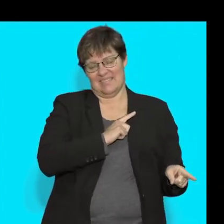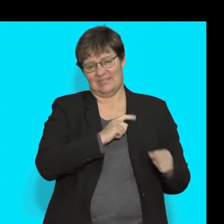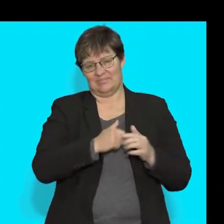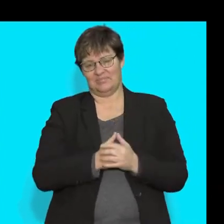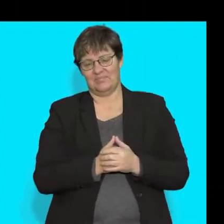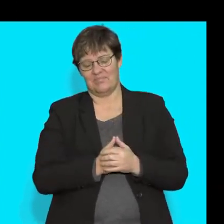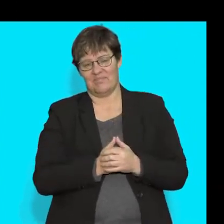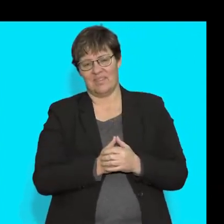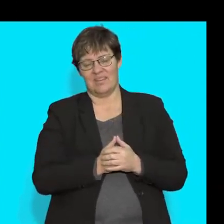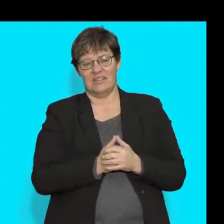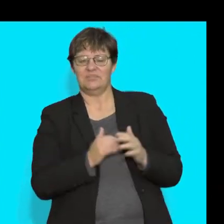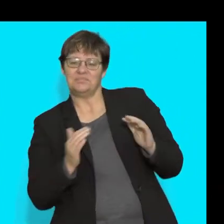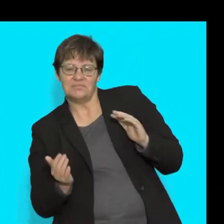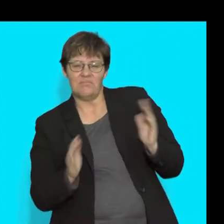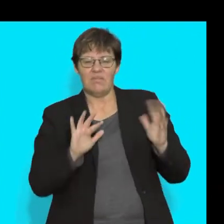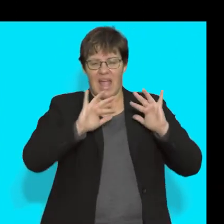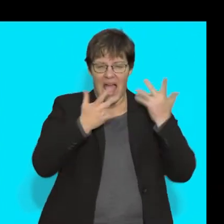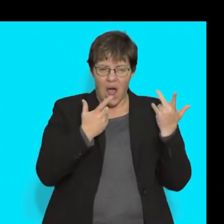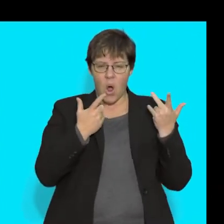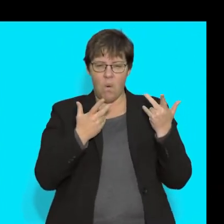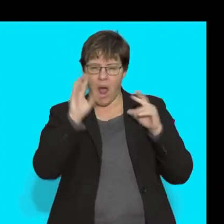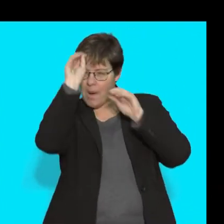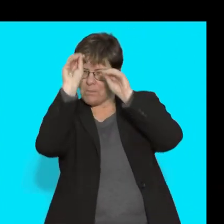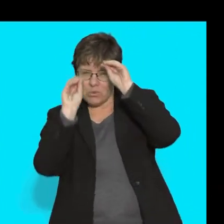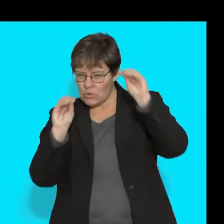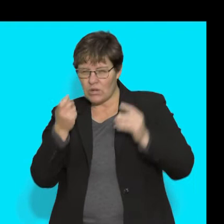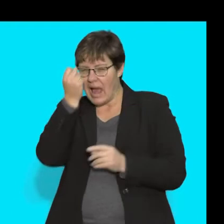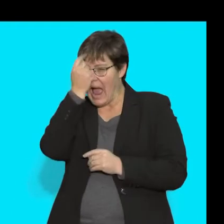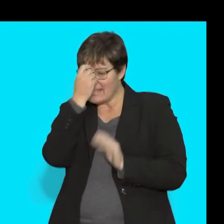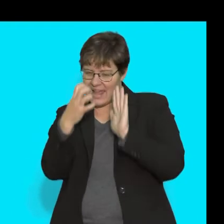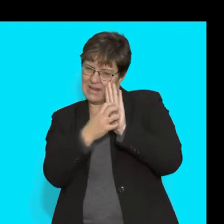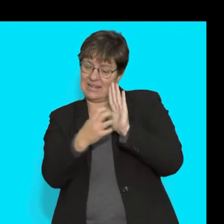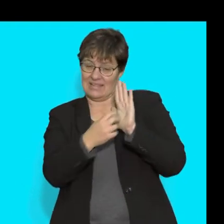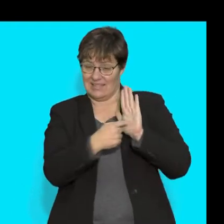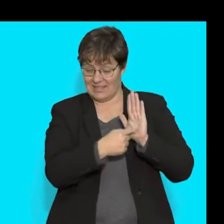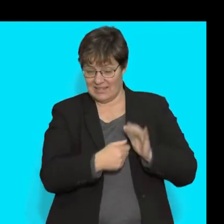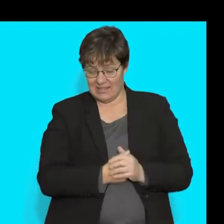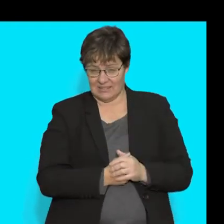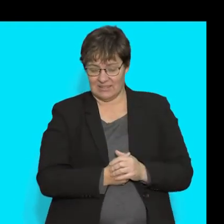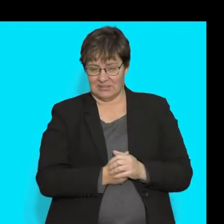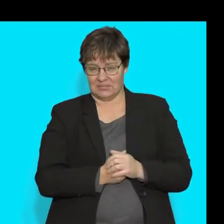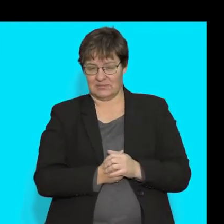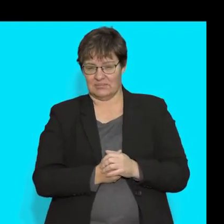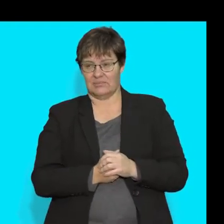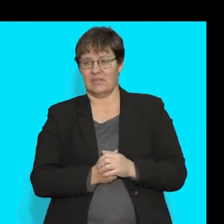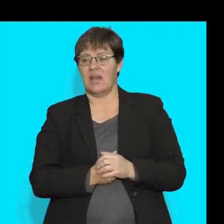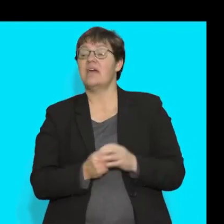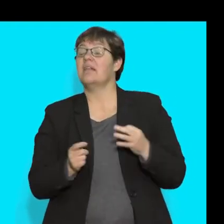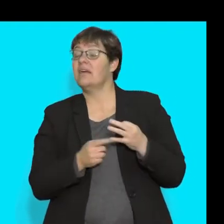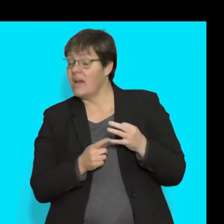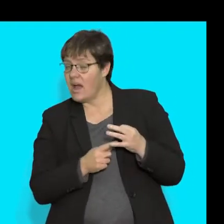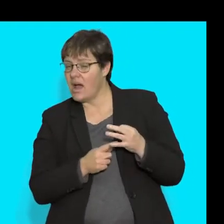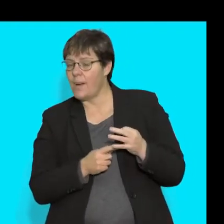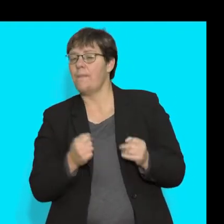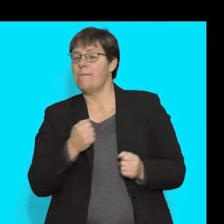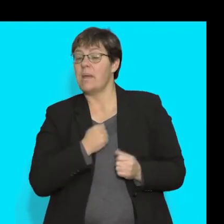is equals to BC. So that's how you then try and understand your diagram. Lastly, you mark